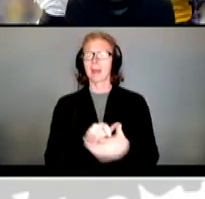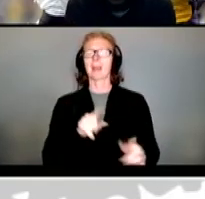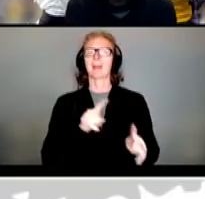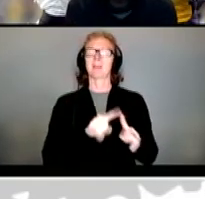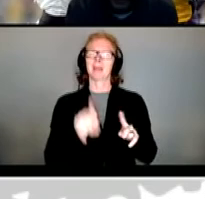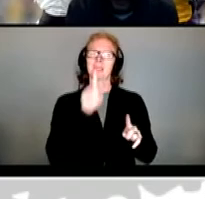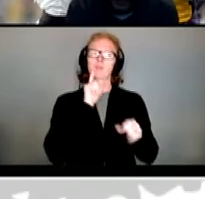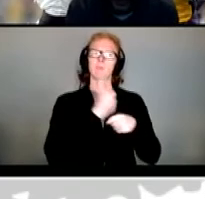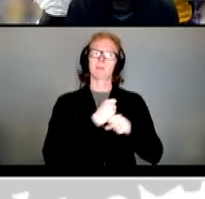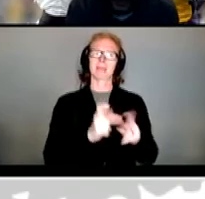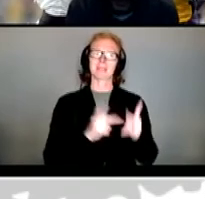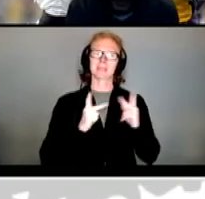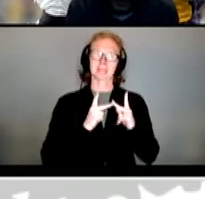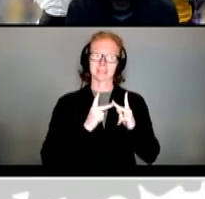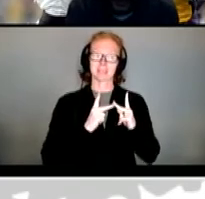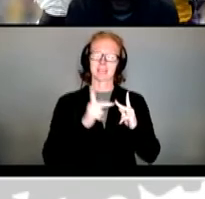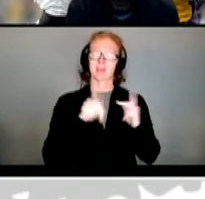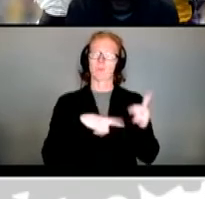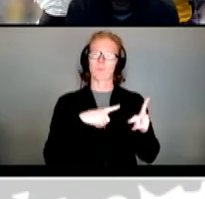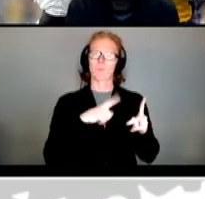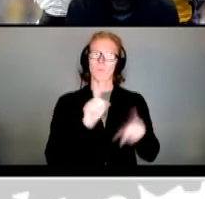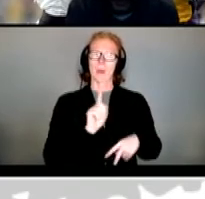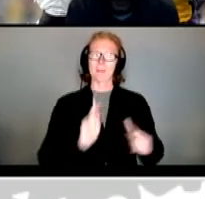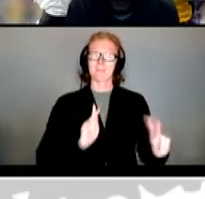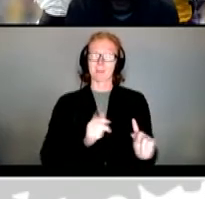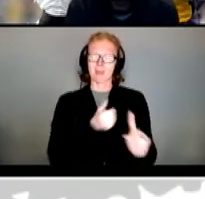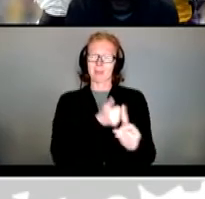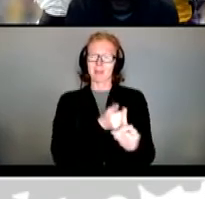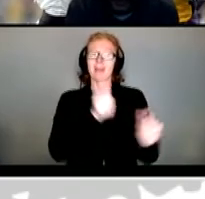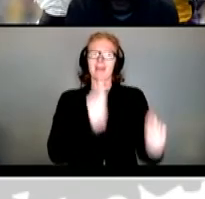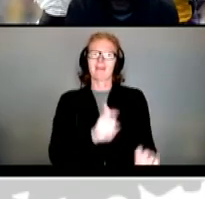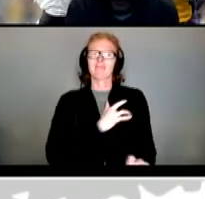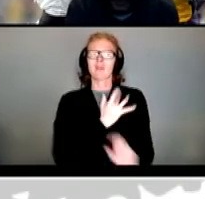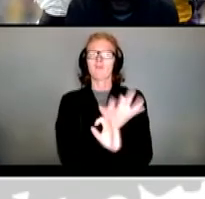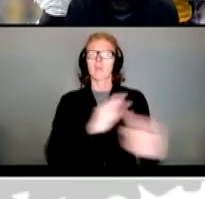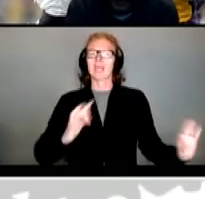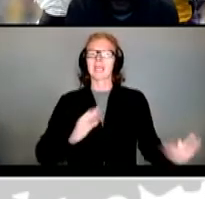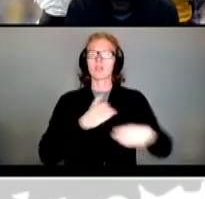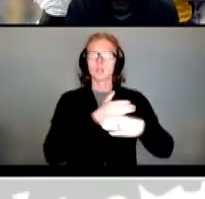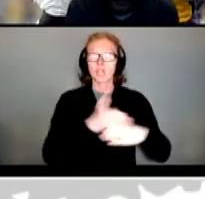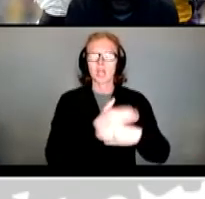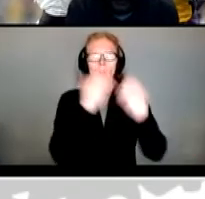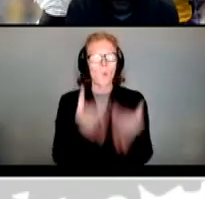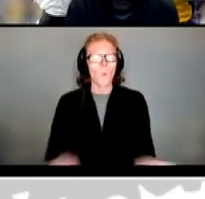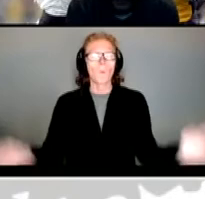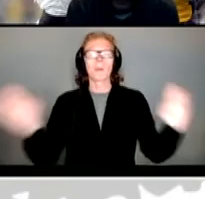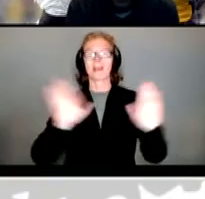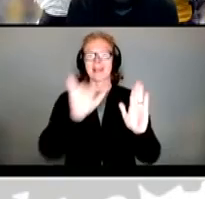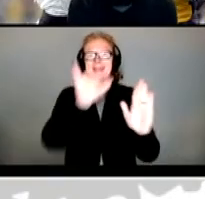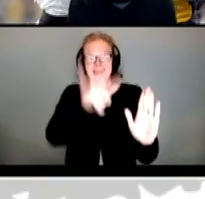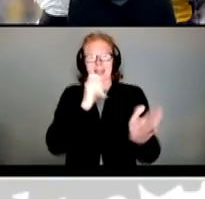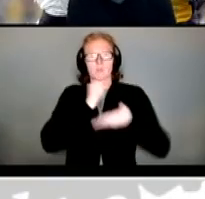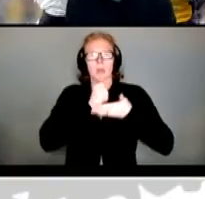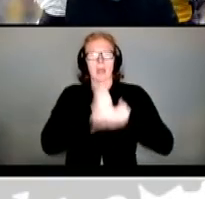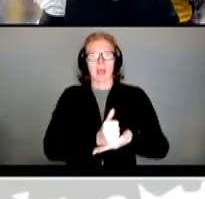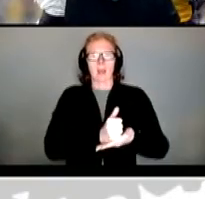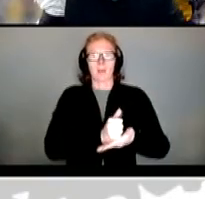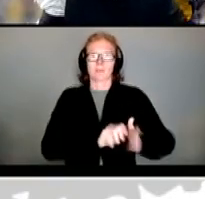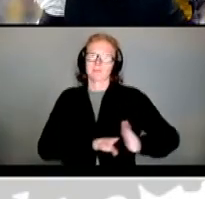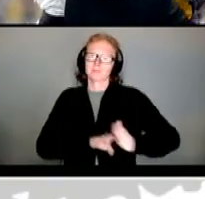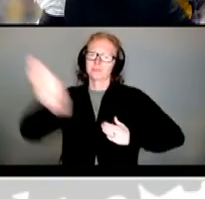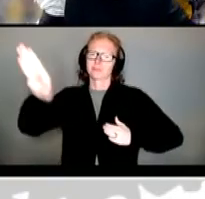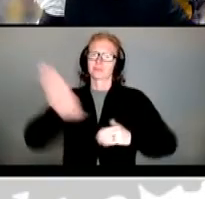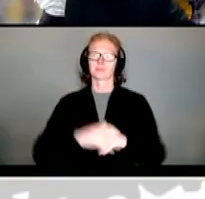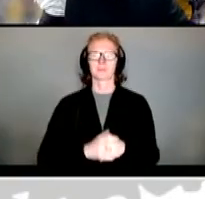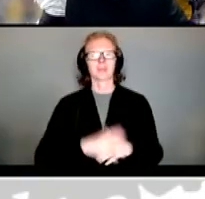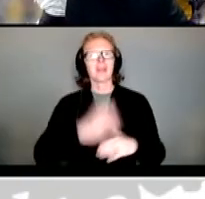space where folks can feel free to share candidly and openly, that's what moves the needle. So thank you again very